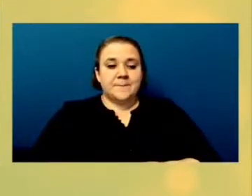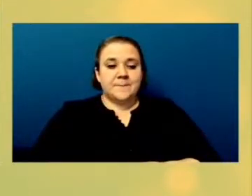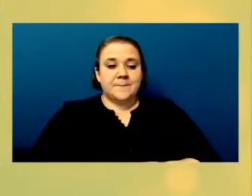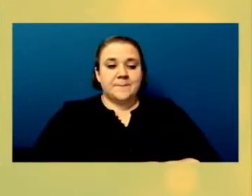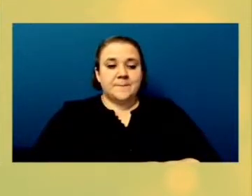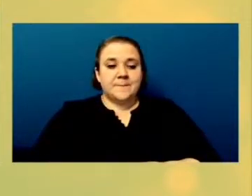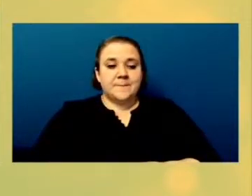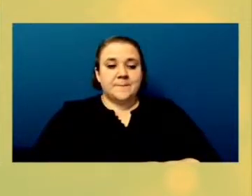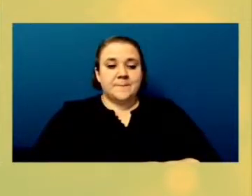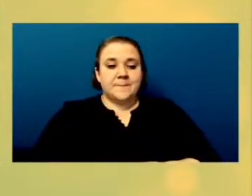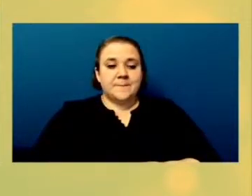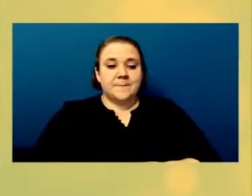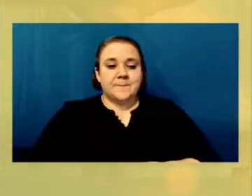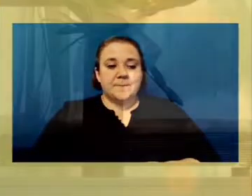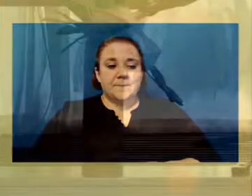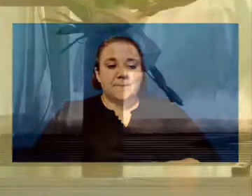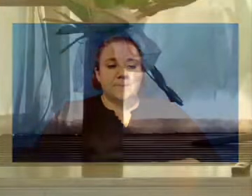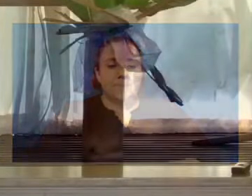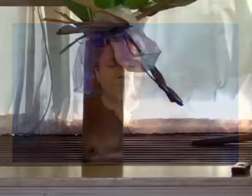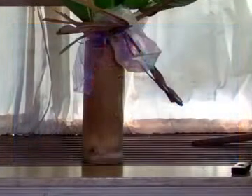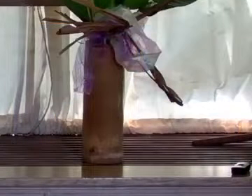another.